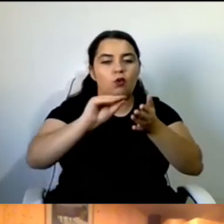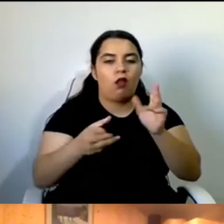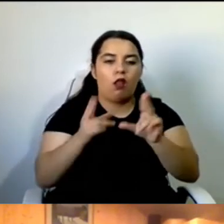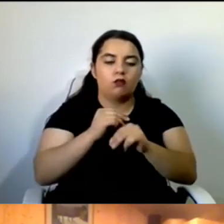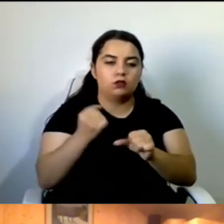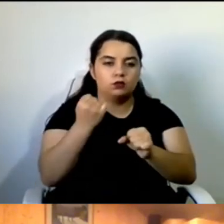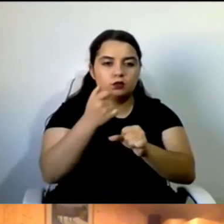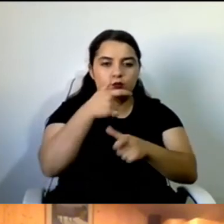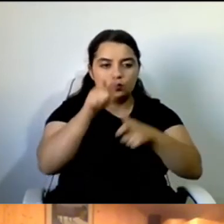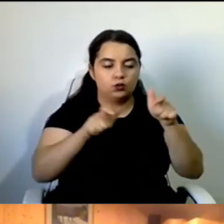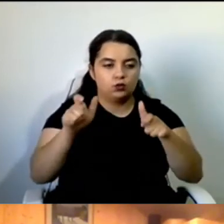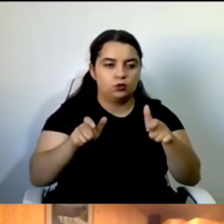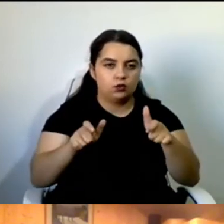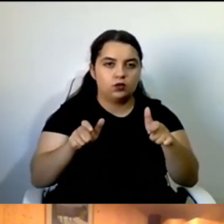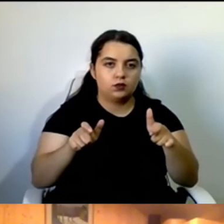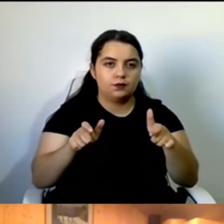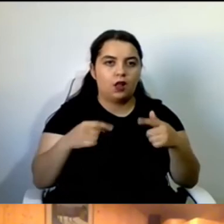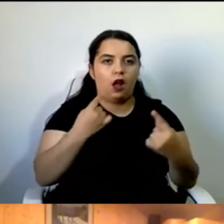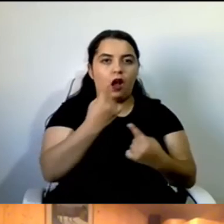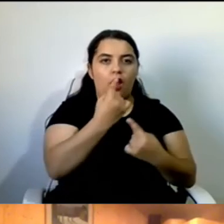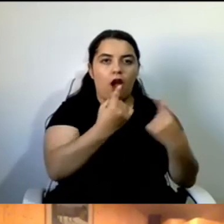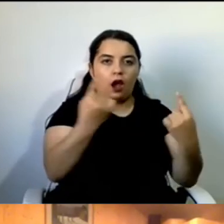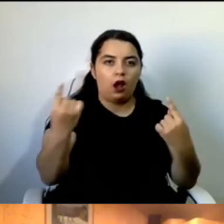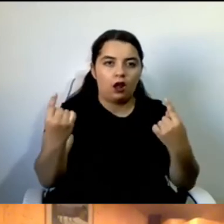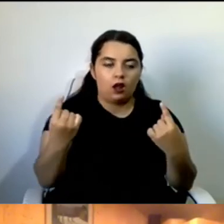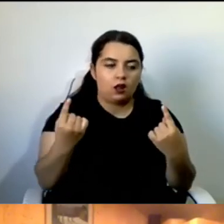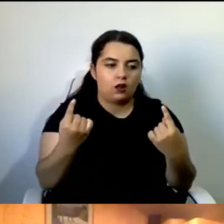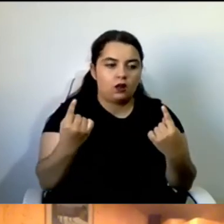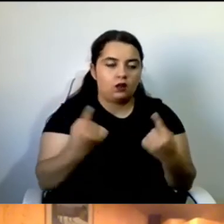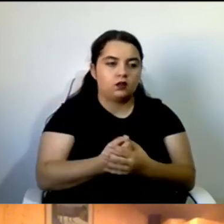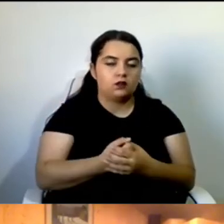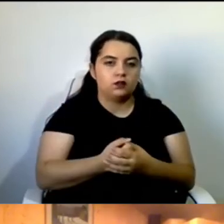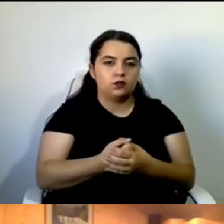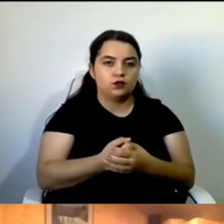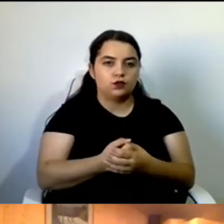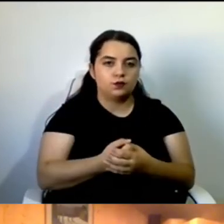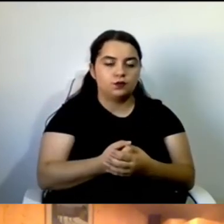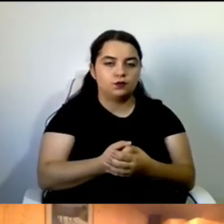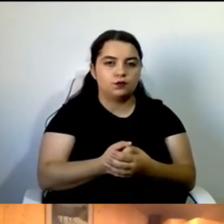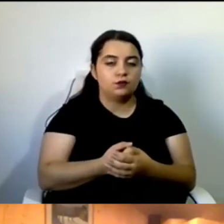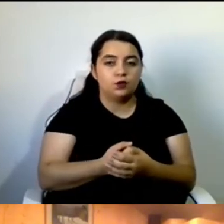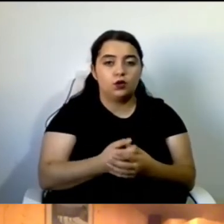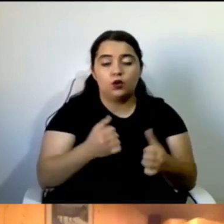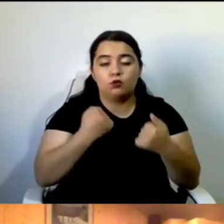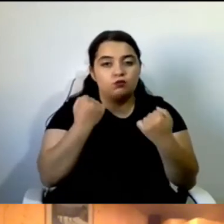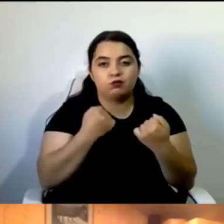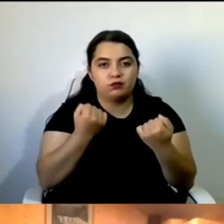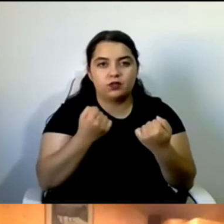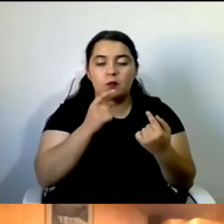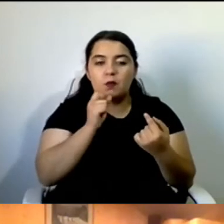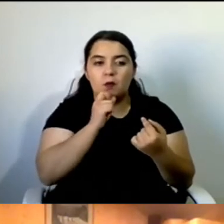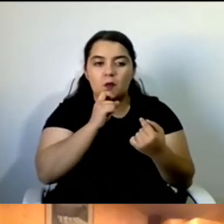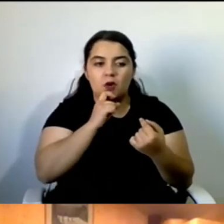have. I mean, you could have employed two full-time persons, but one full-time person, but you don't need the